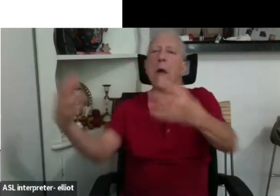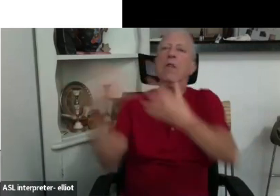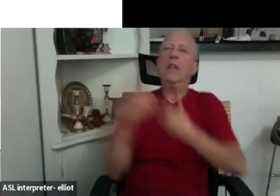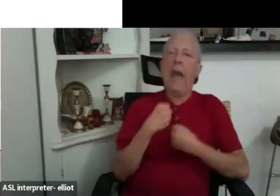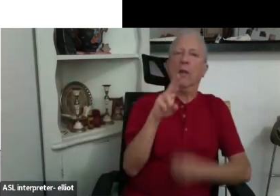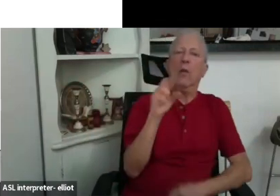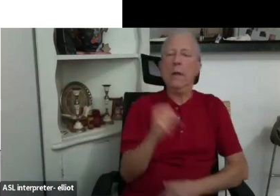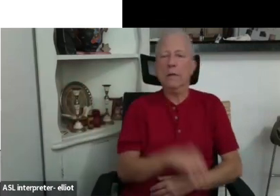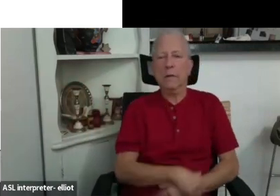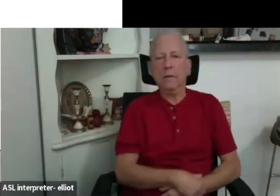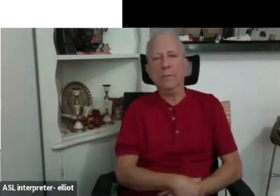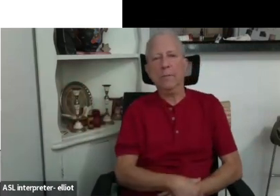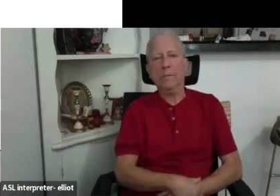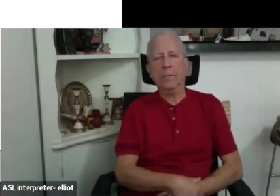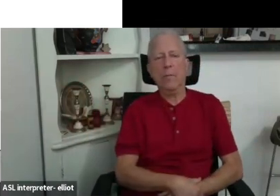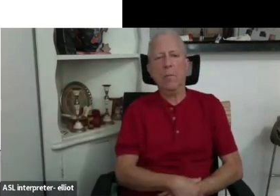Okay, so